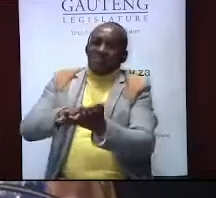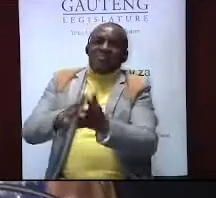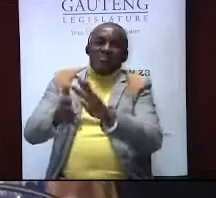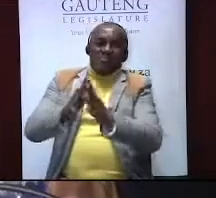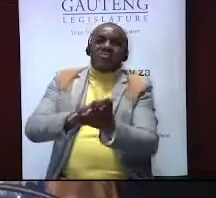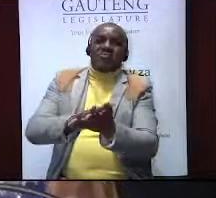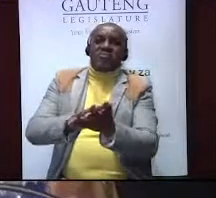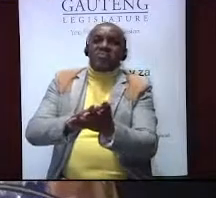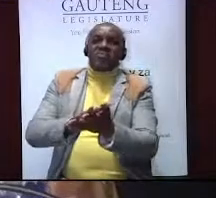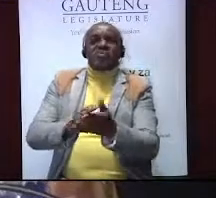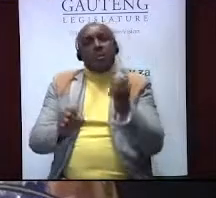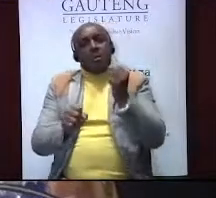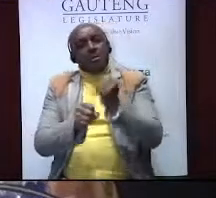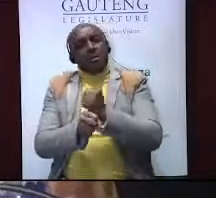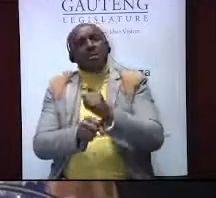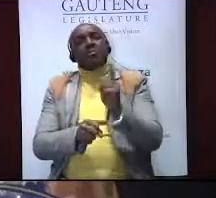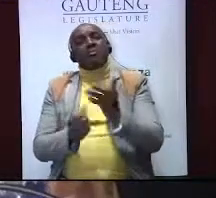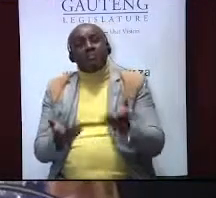which causes